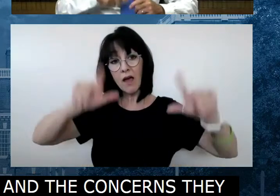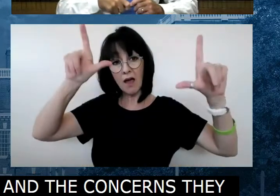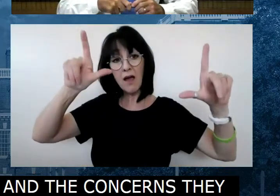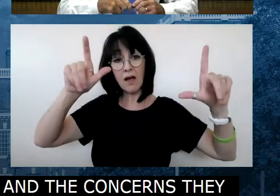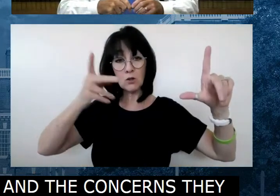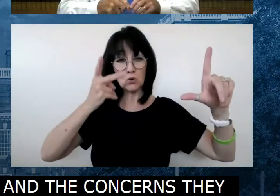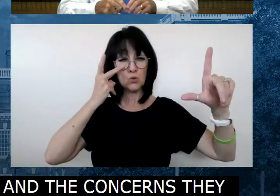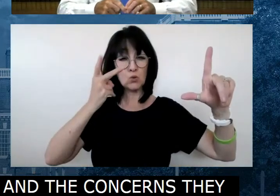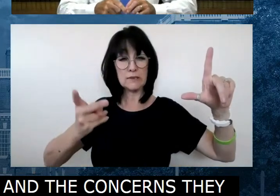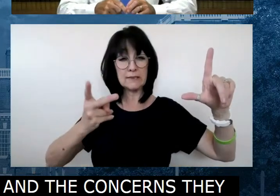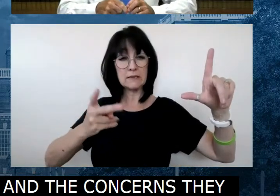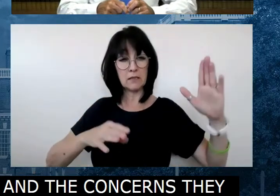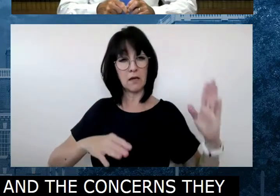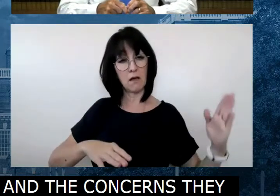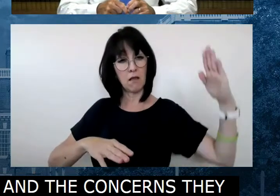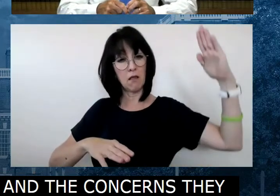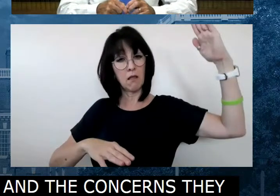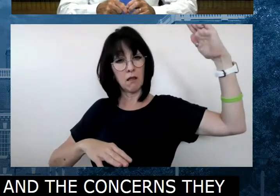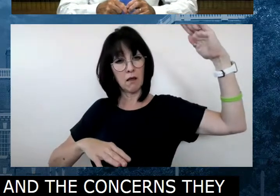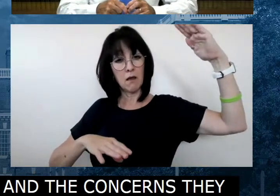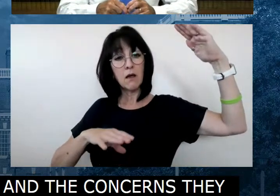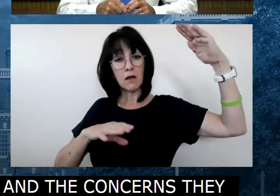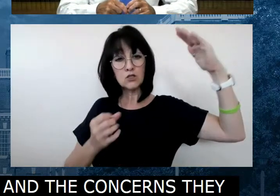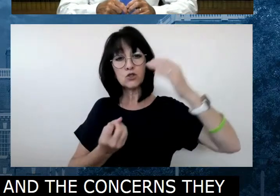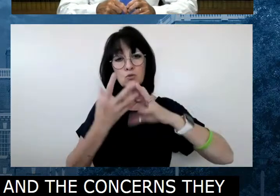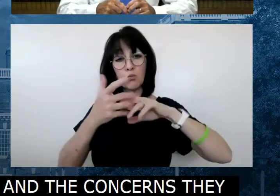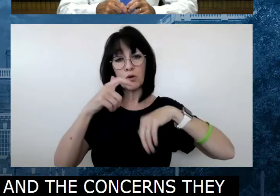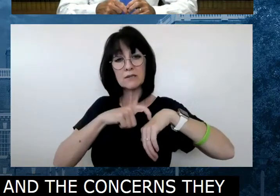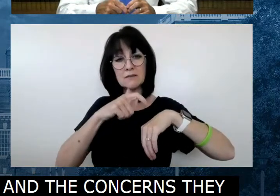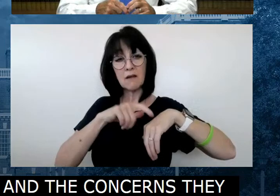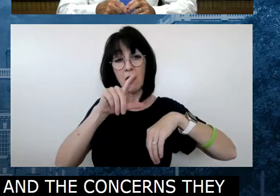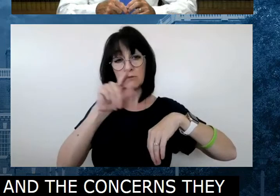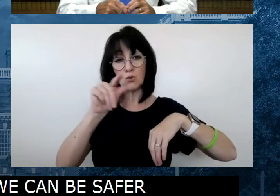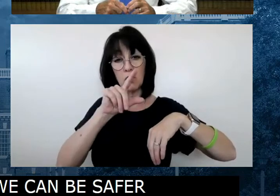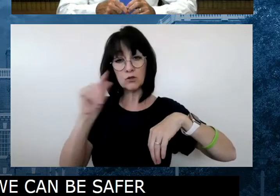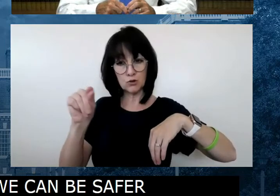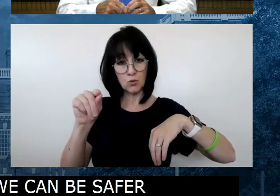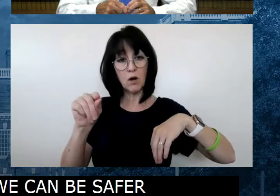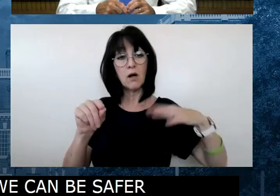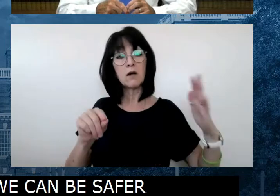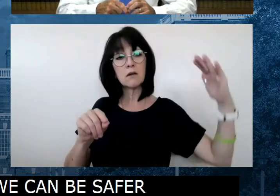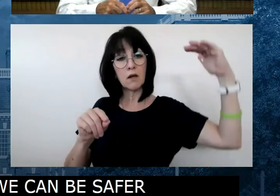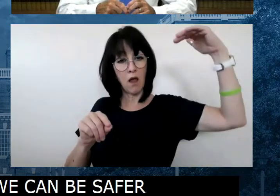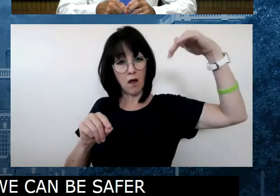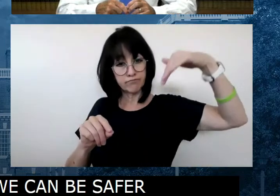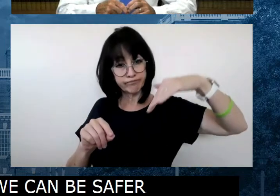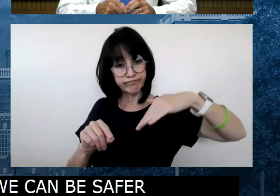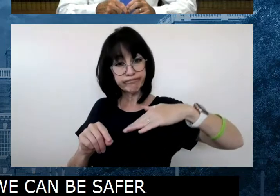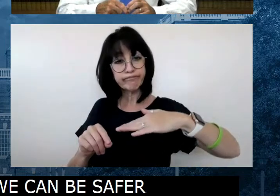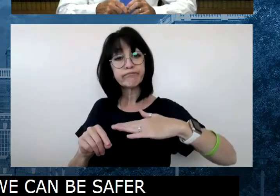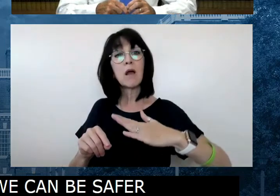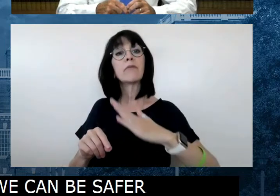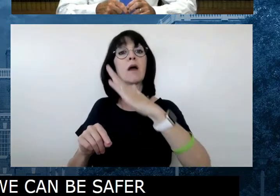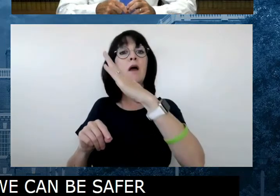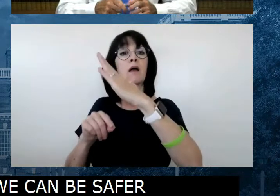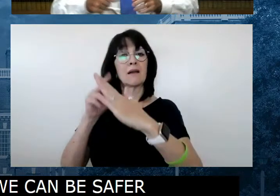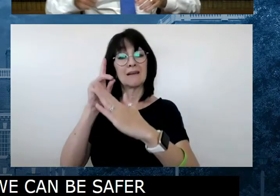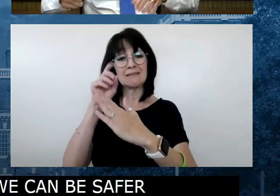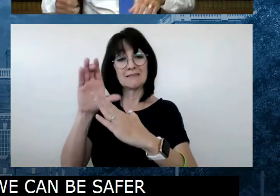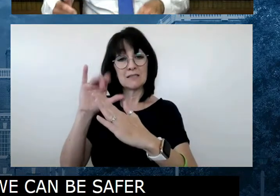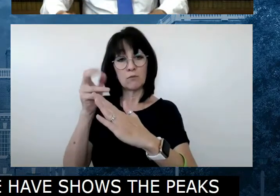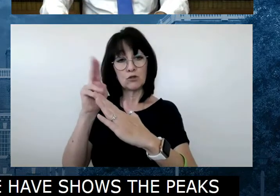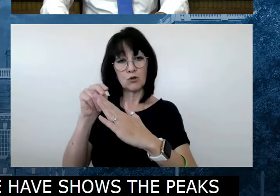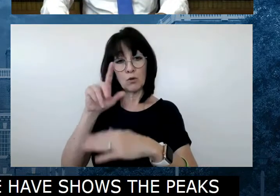two peaks back in the spring of 2020, the December-January peak of 2021,